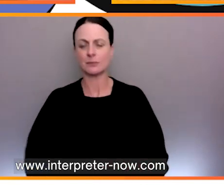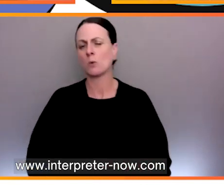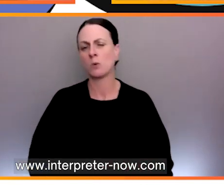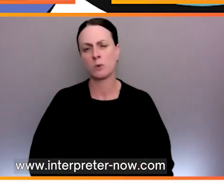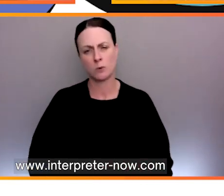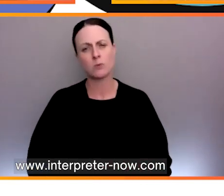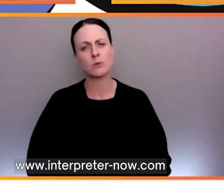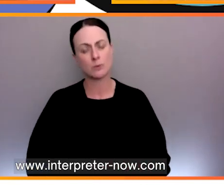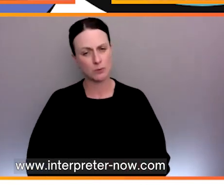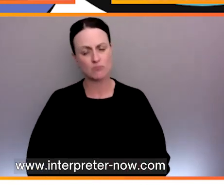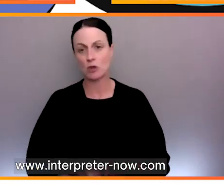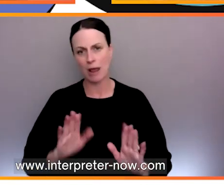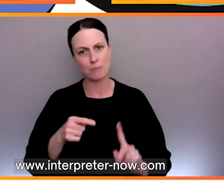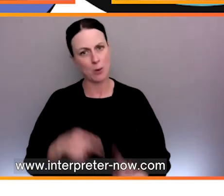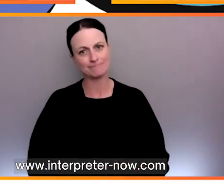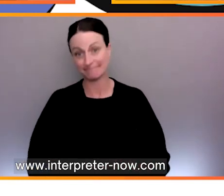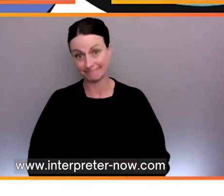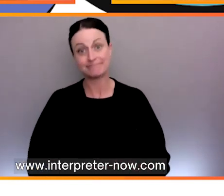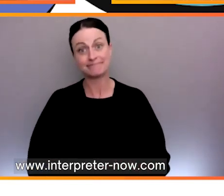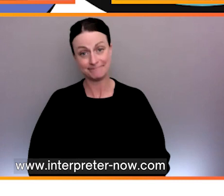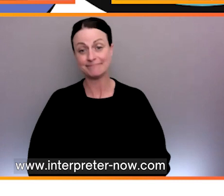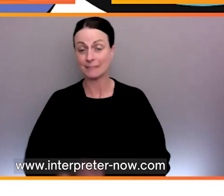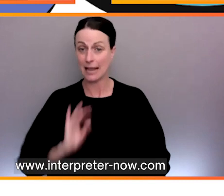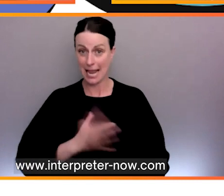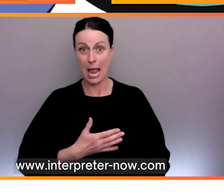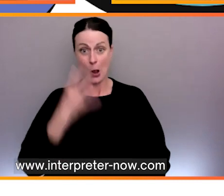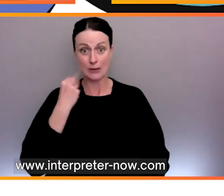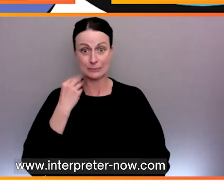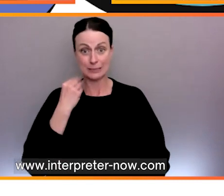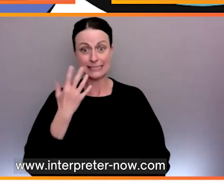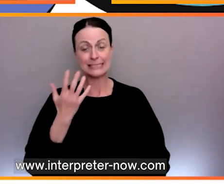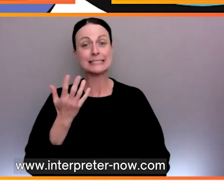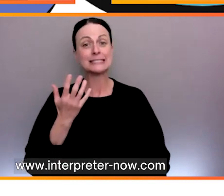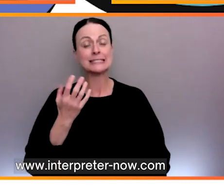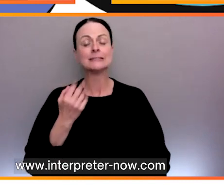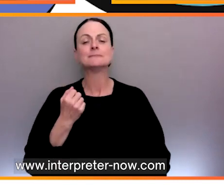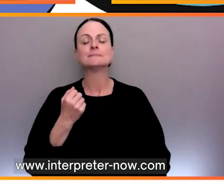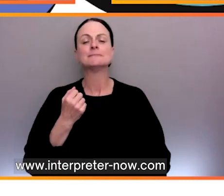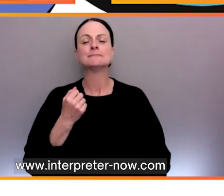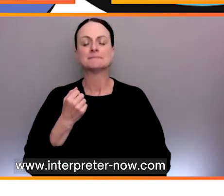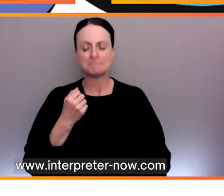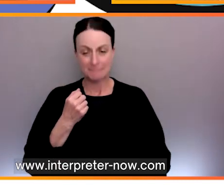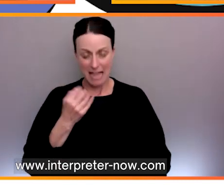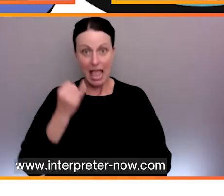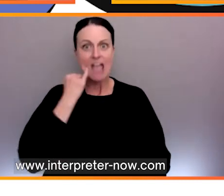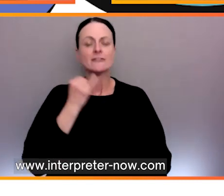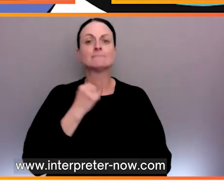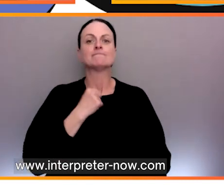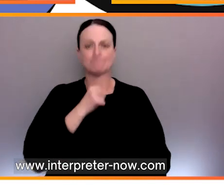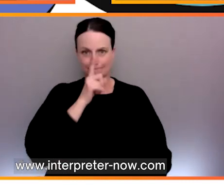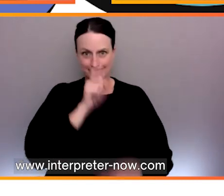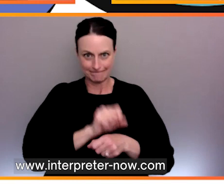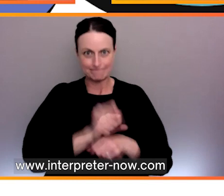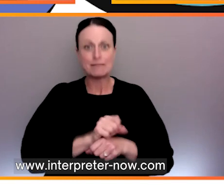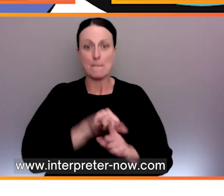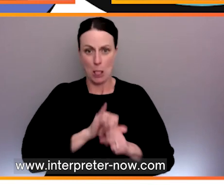you have gone to HR and that hasn't led to anything, you're really lost. Maybe you've even gone to your manager. Maybe your manager